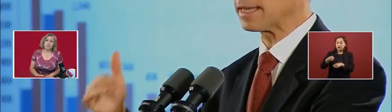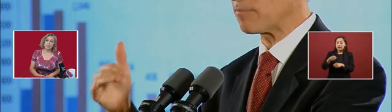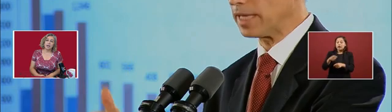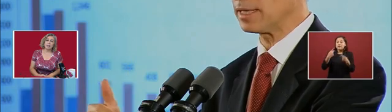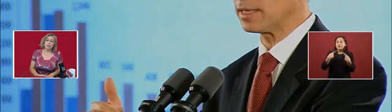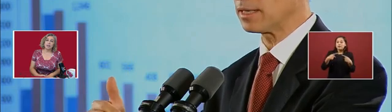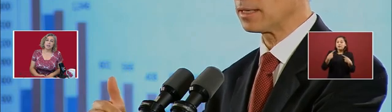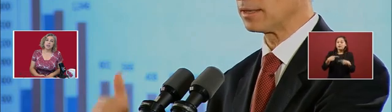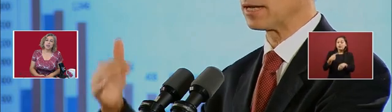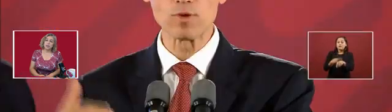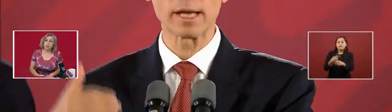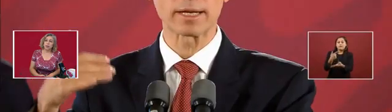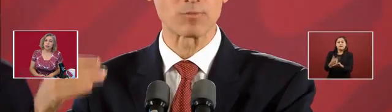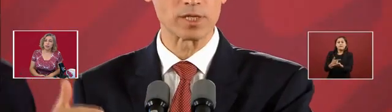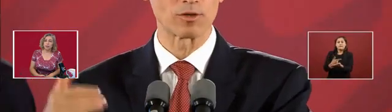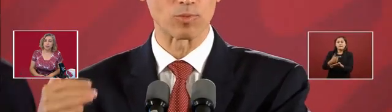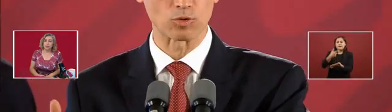area,